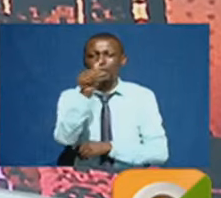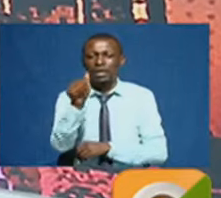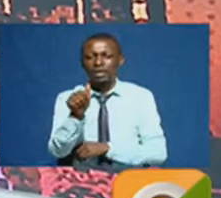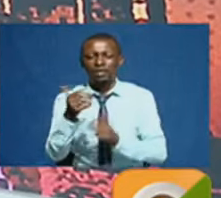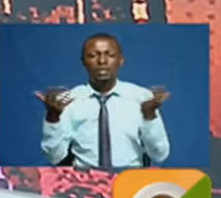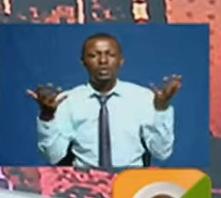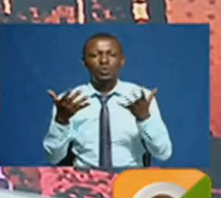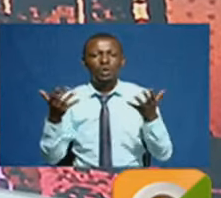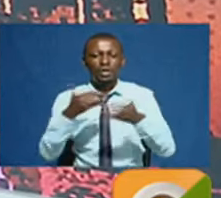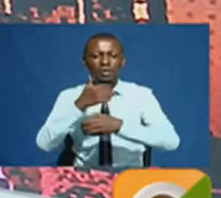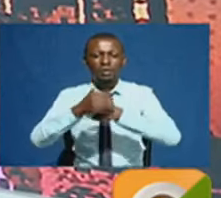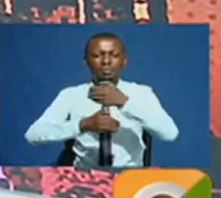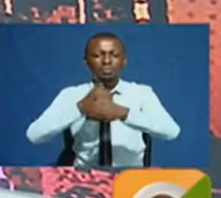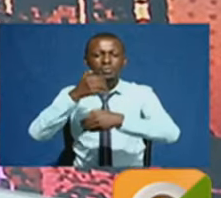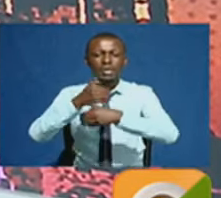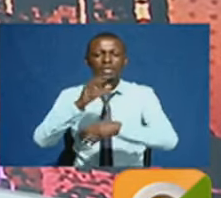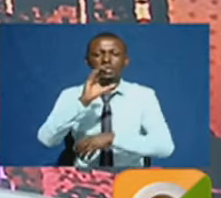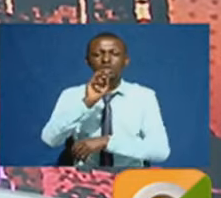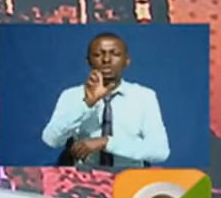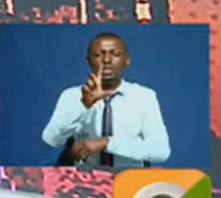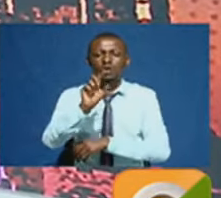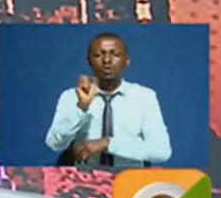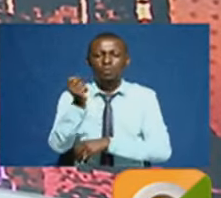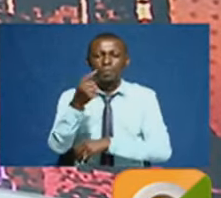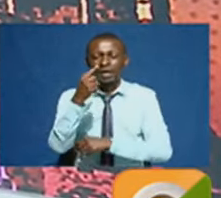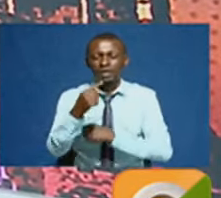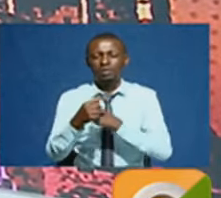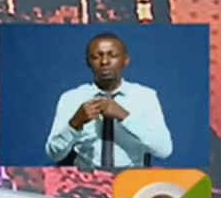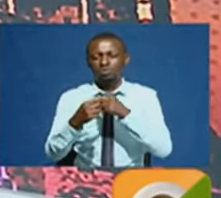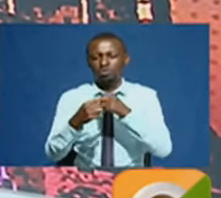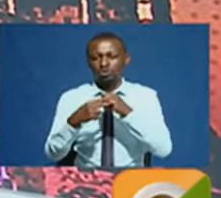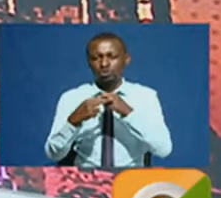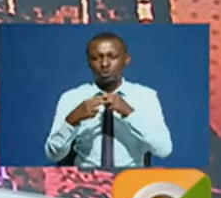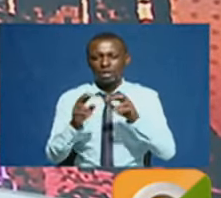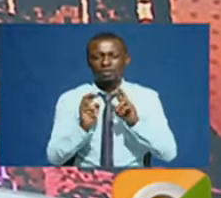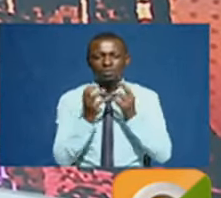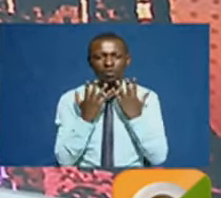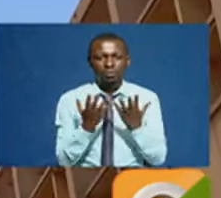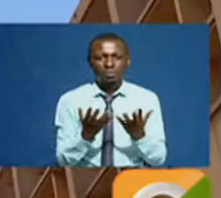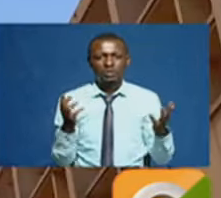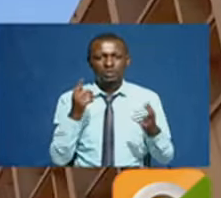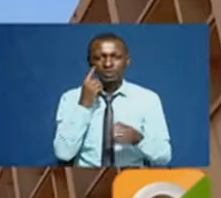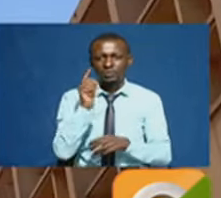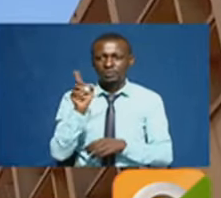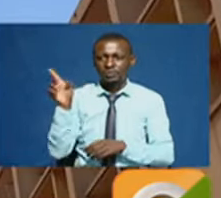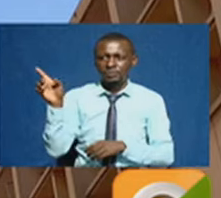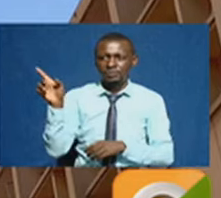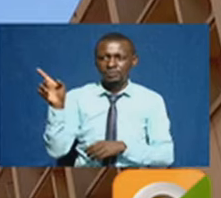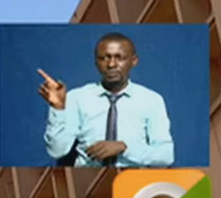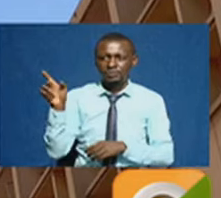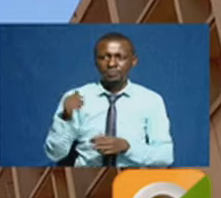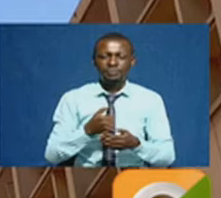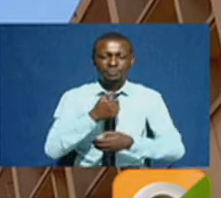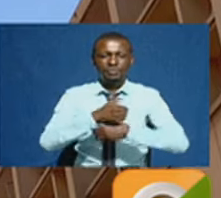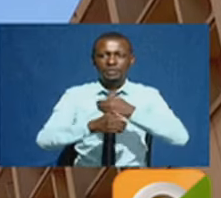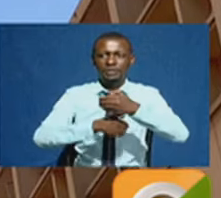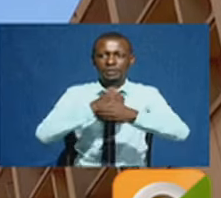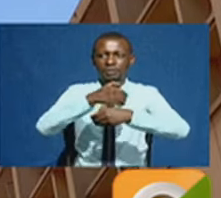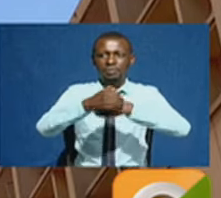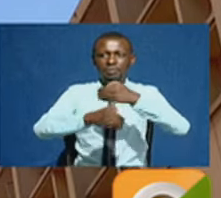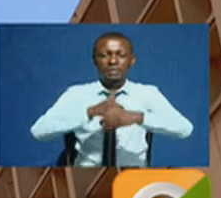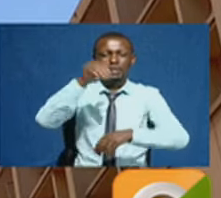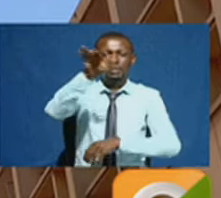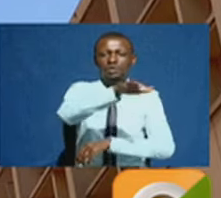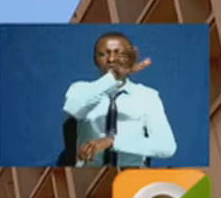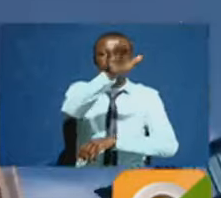House from the 1st of July. Serfin Achieng Ouma brings us more. The multi-billion shillings Bunge